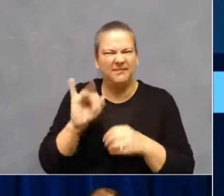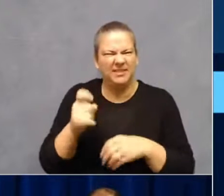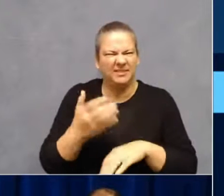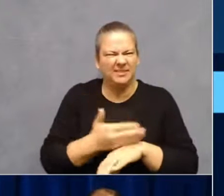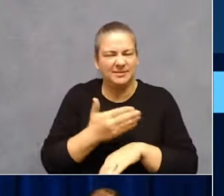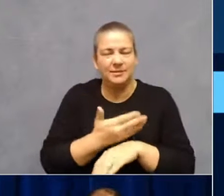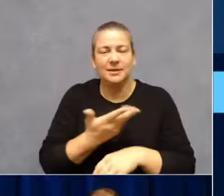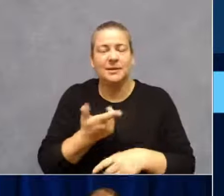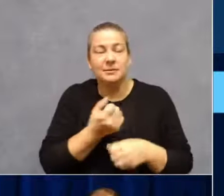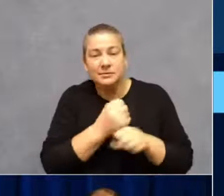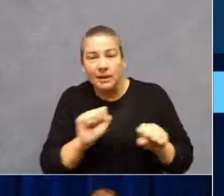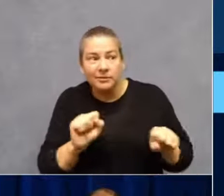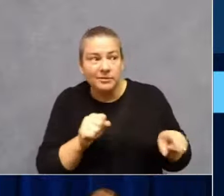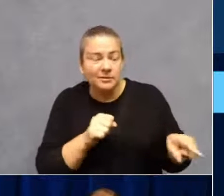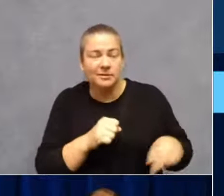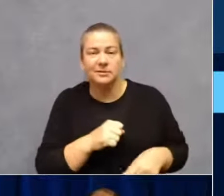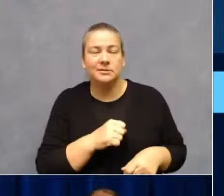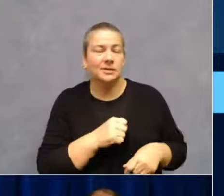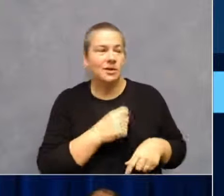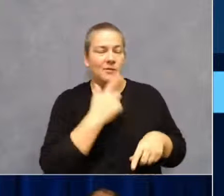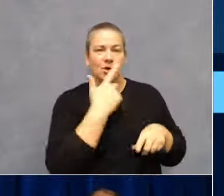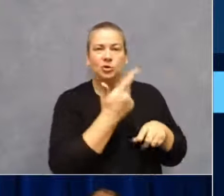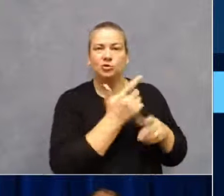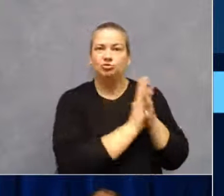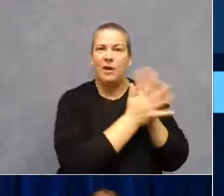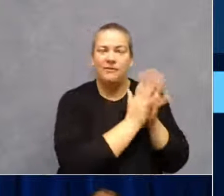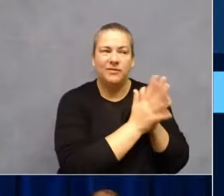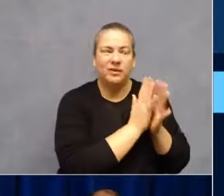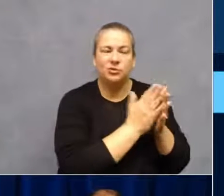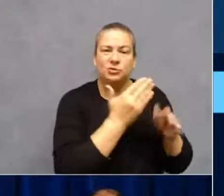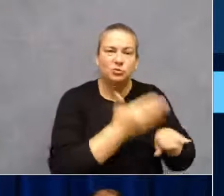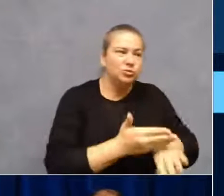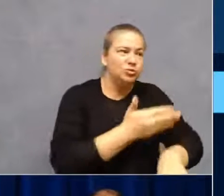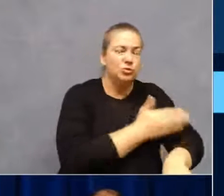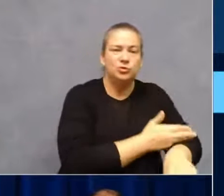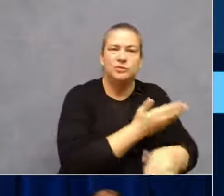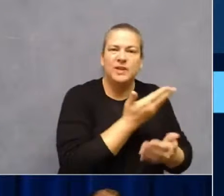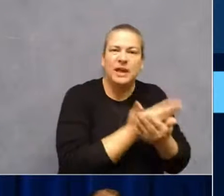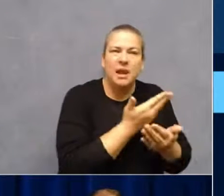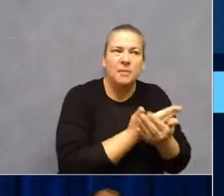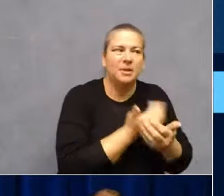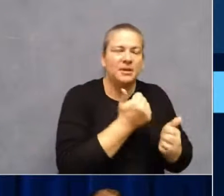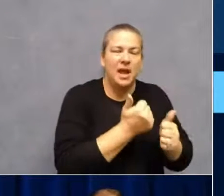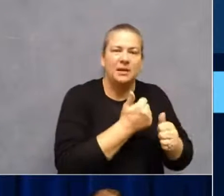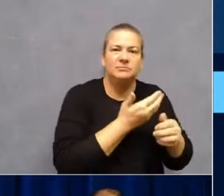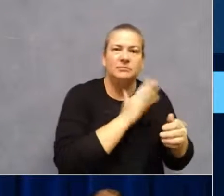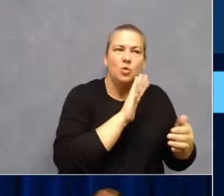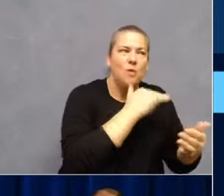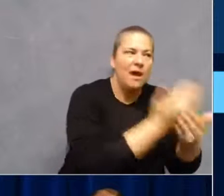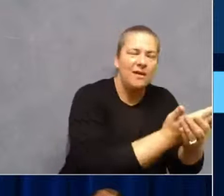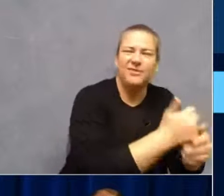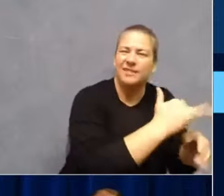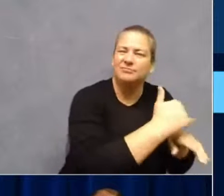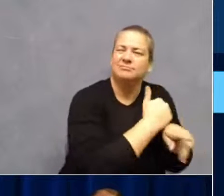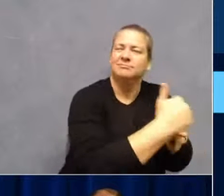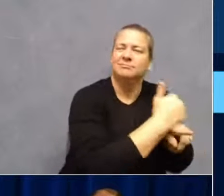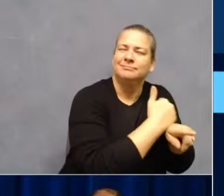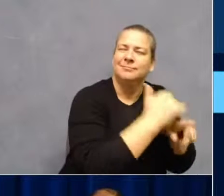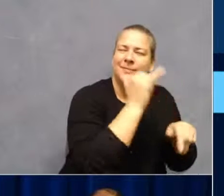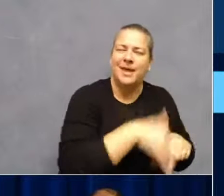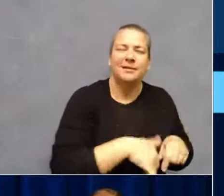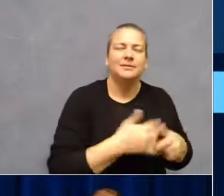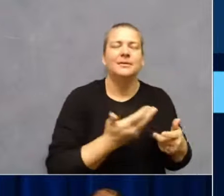economic impact, and traffic volumes. The funding reimburses these local governments for work they perform